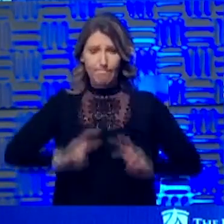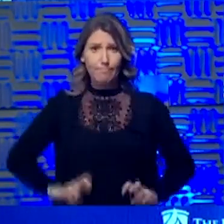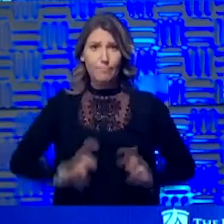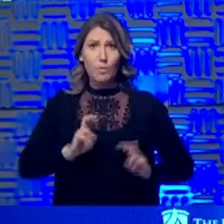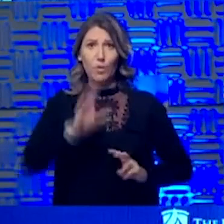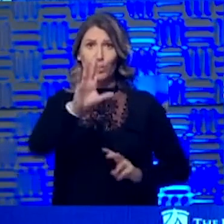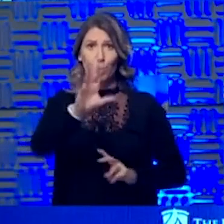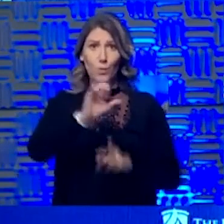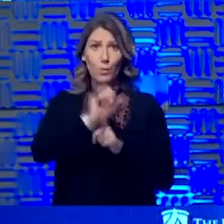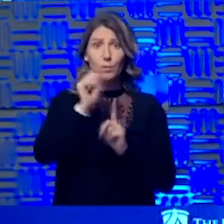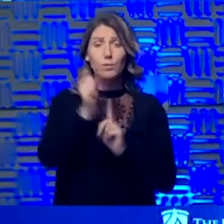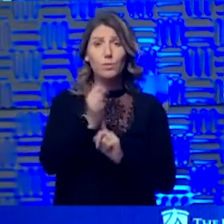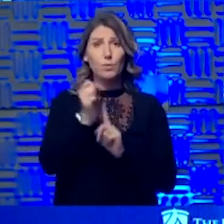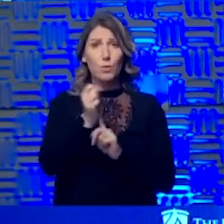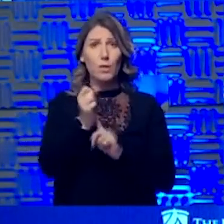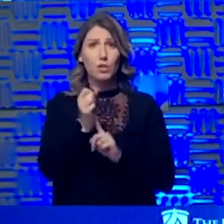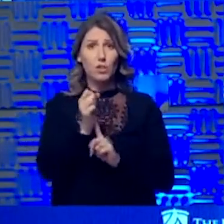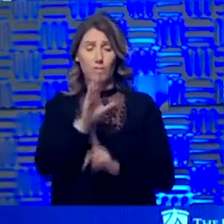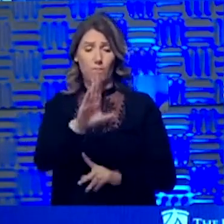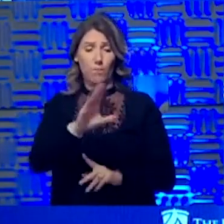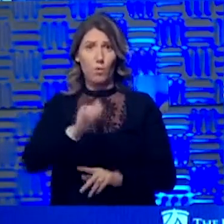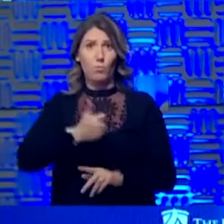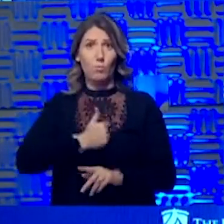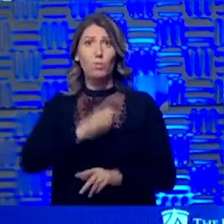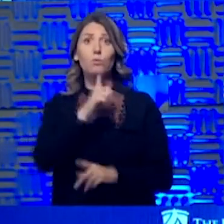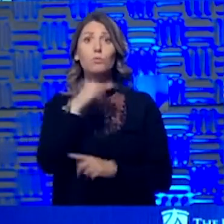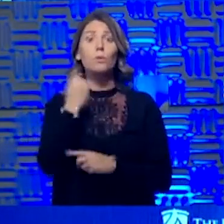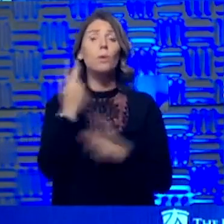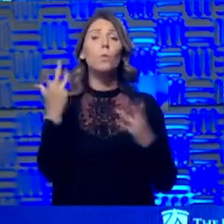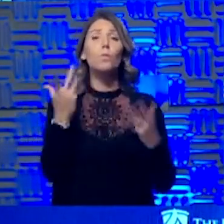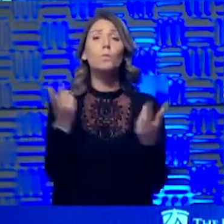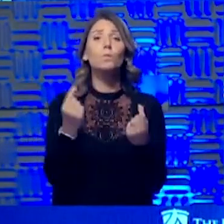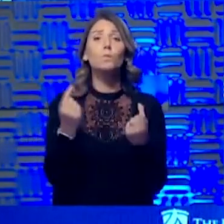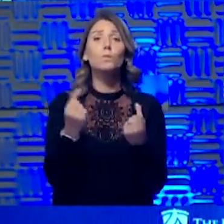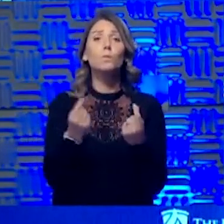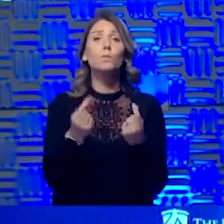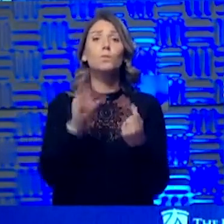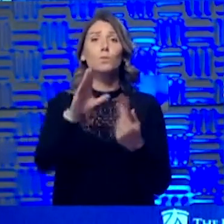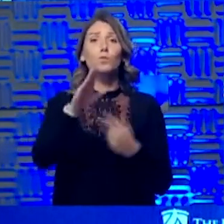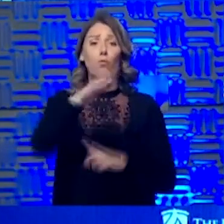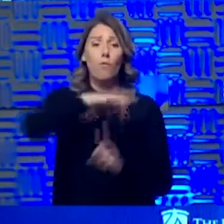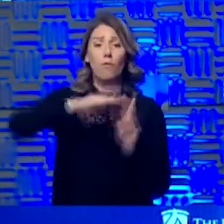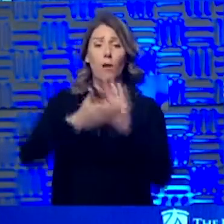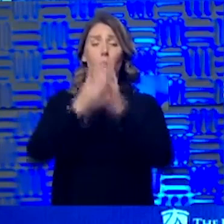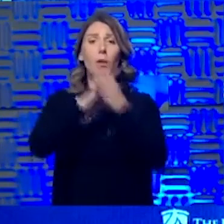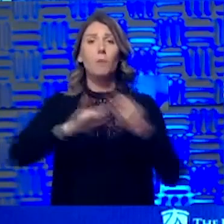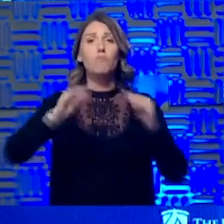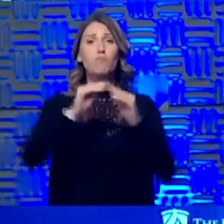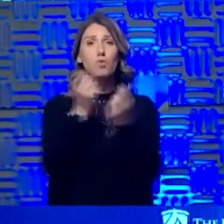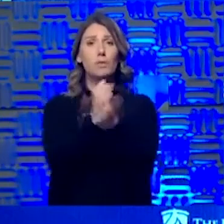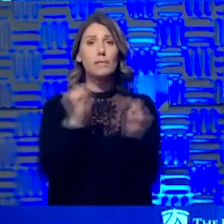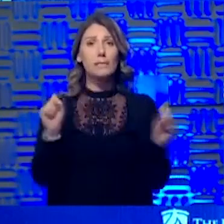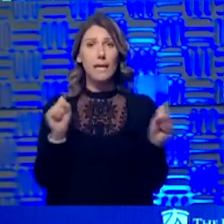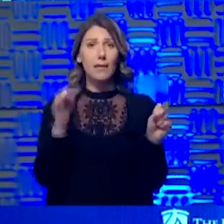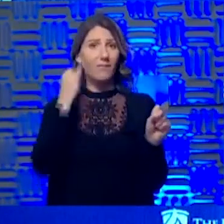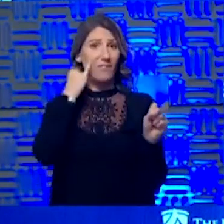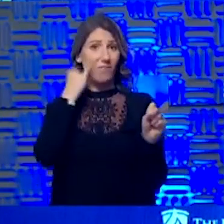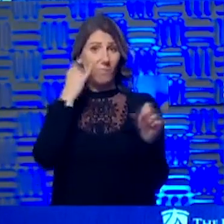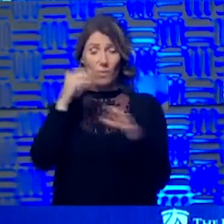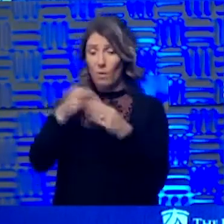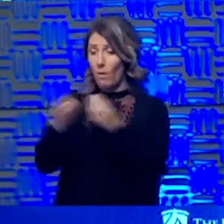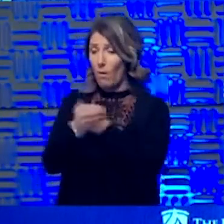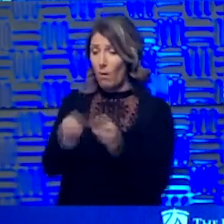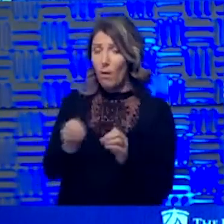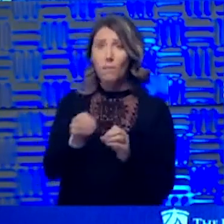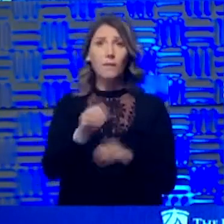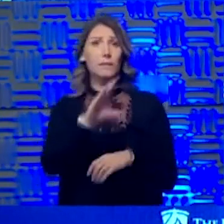risk. And what can you do to make your environment safer, whether you're in a cubicle or not? If you're worried about